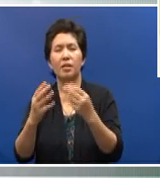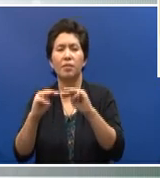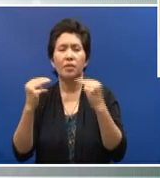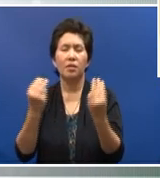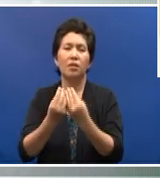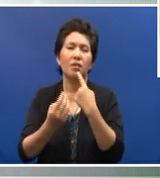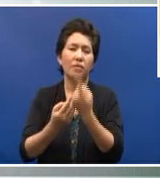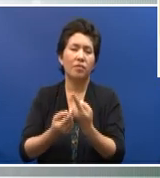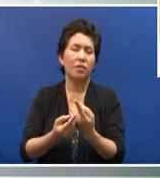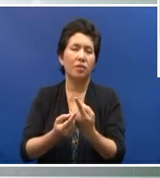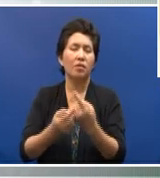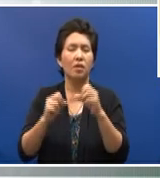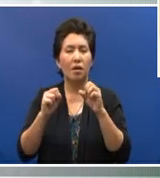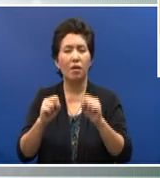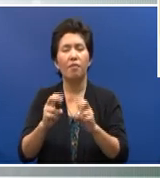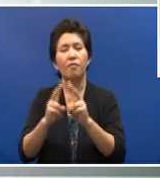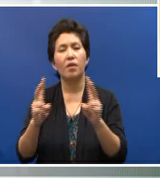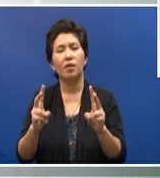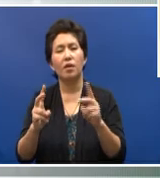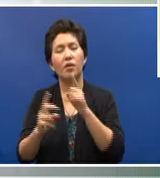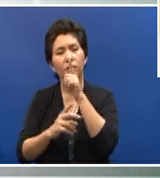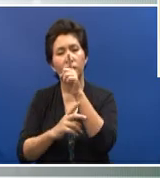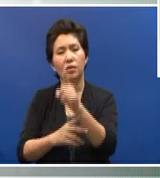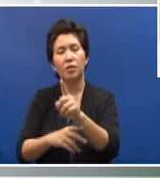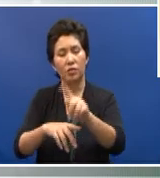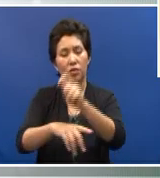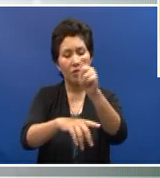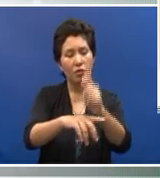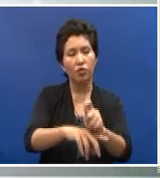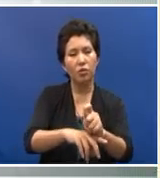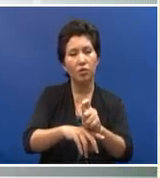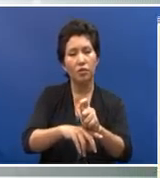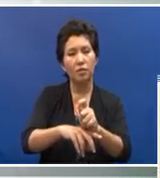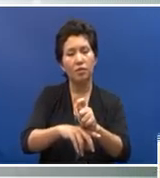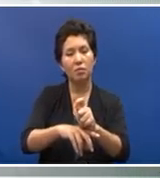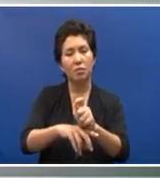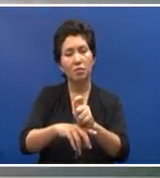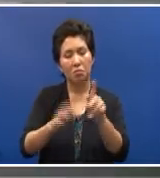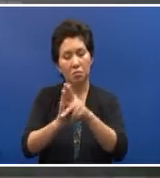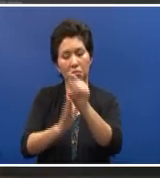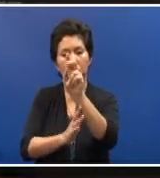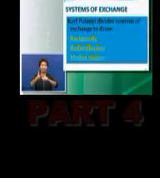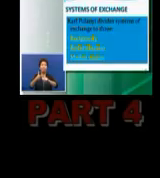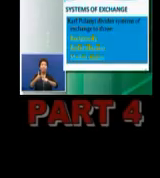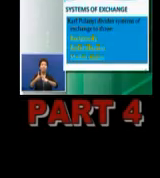that they are socially equal, and practice traditional and family values. Okay,